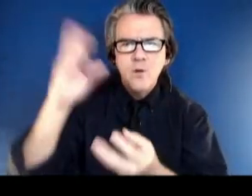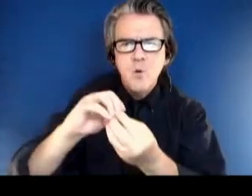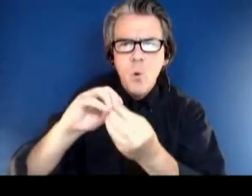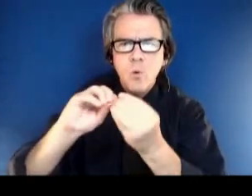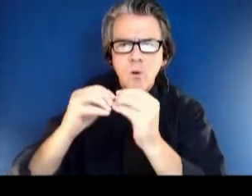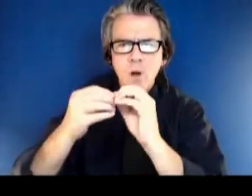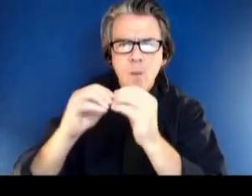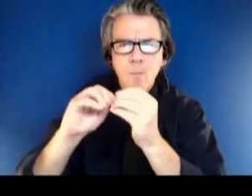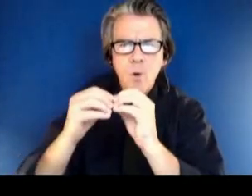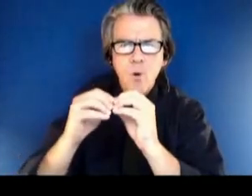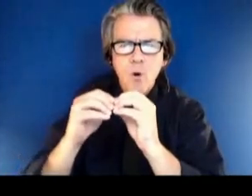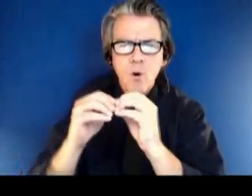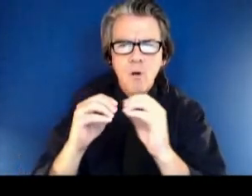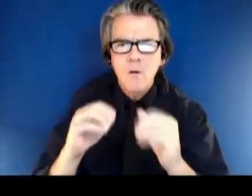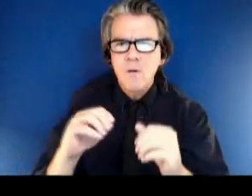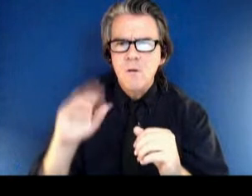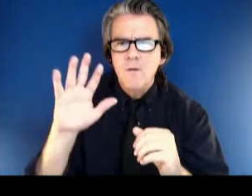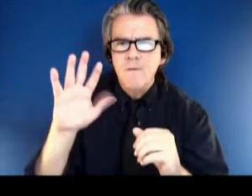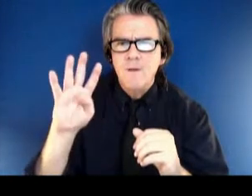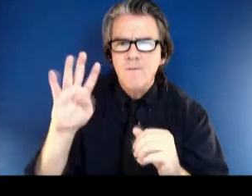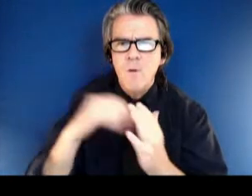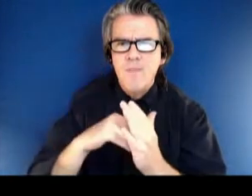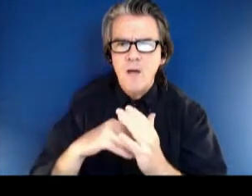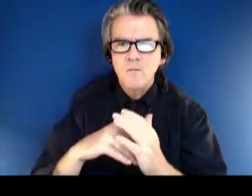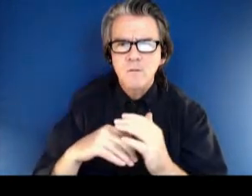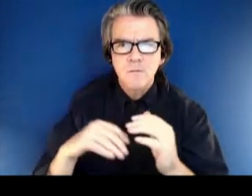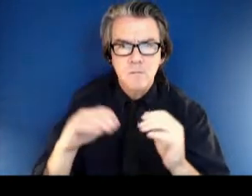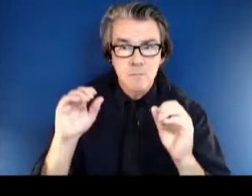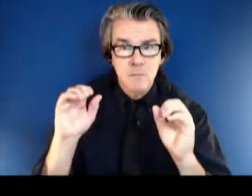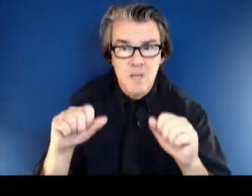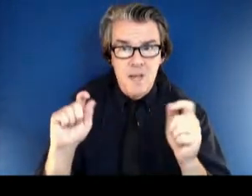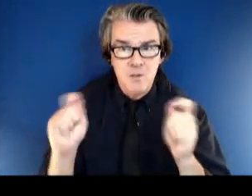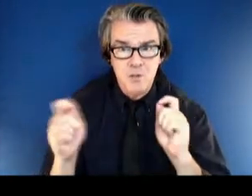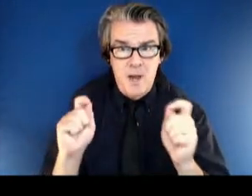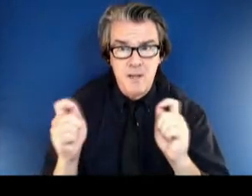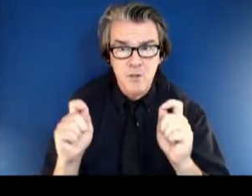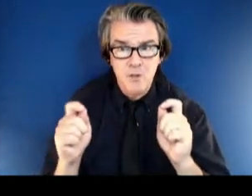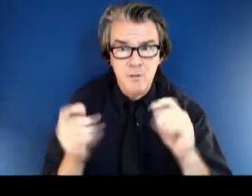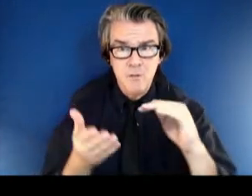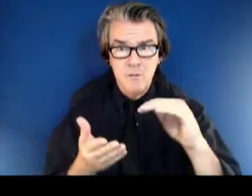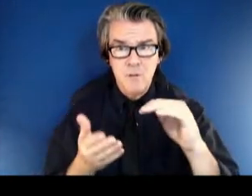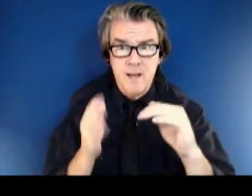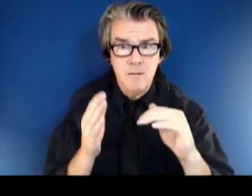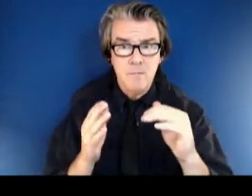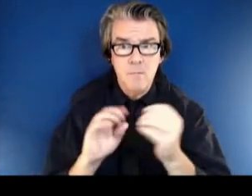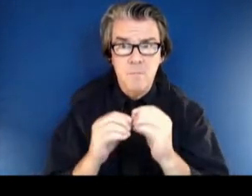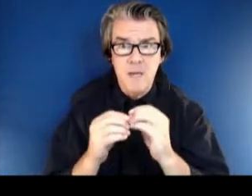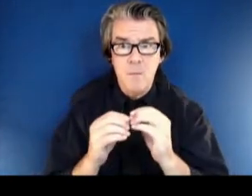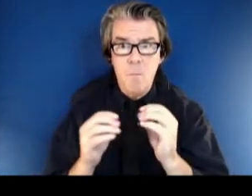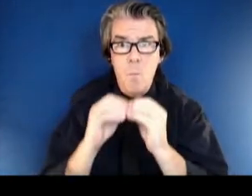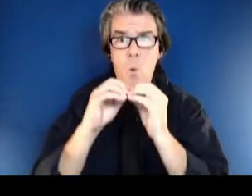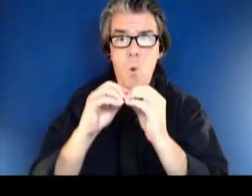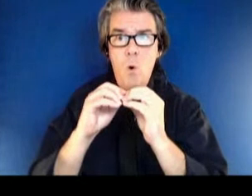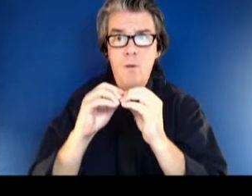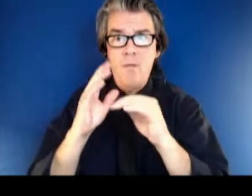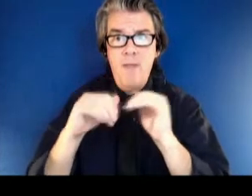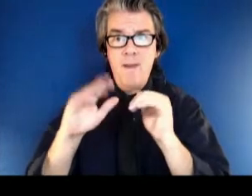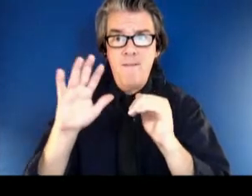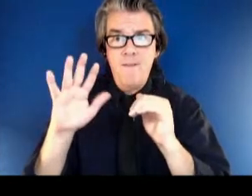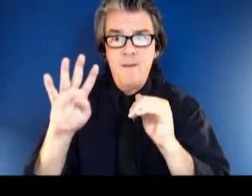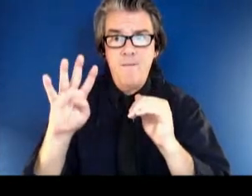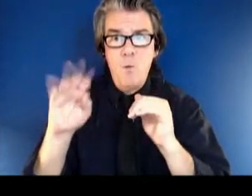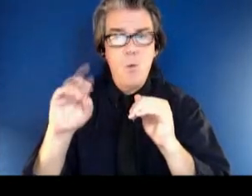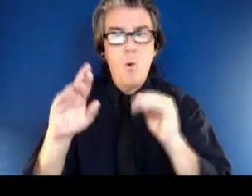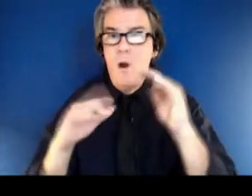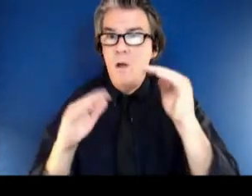of people affected by this change given the temporary microgrids and substation generators? And then is